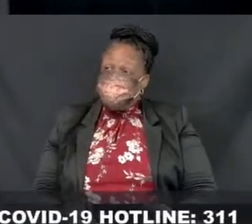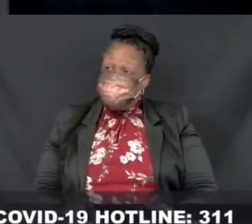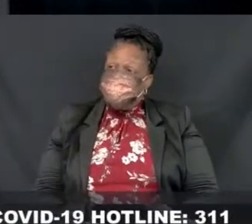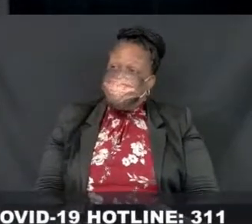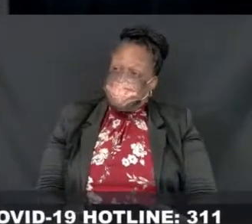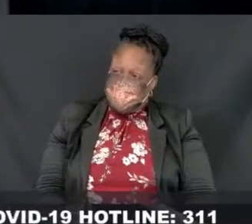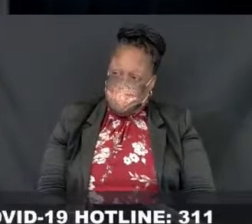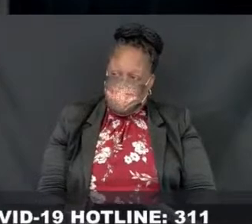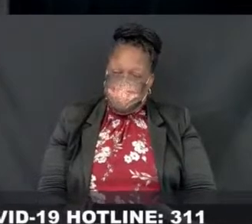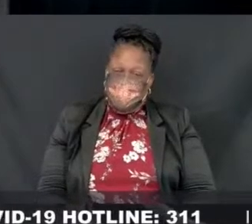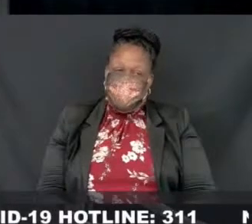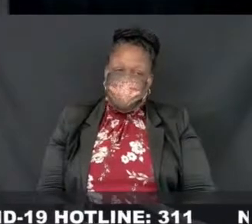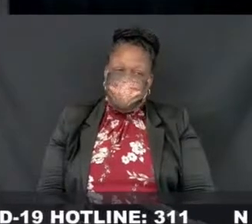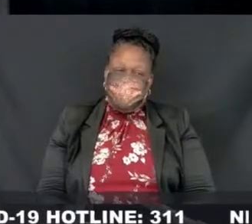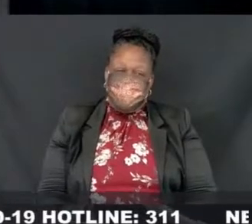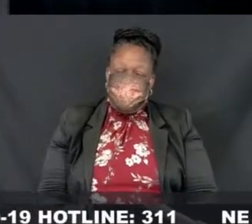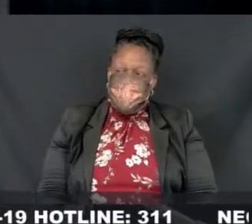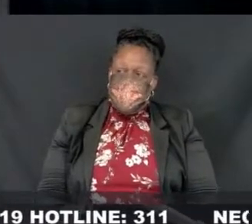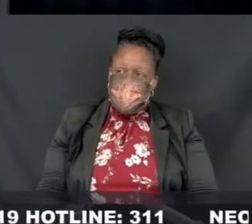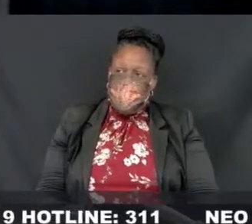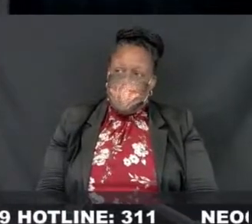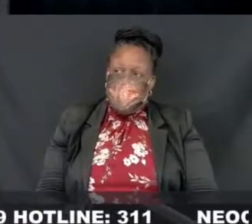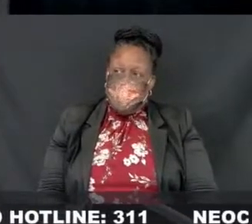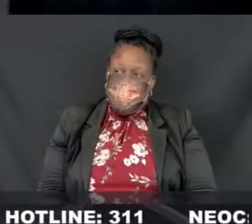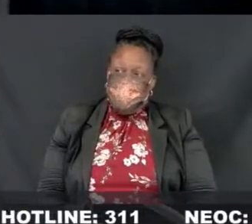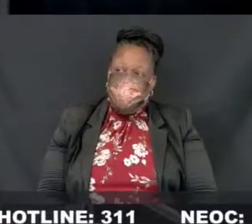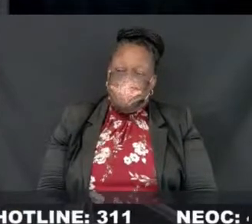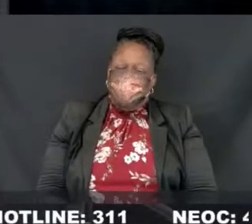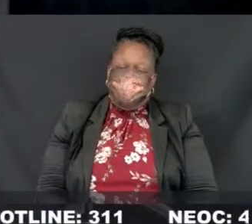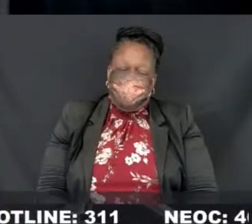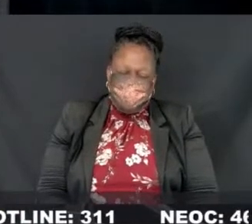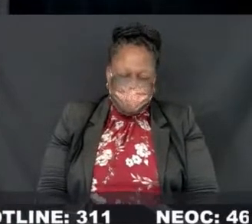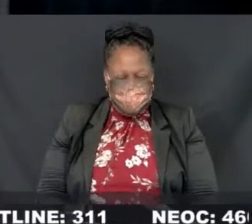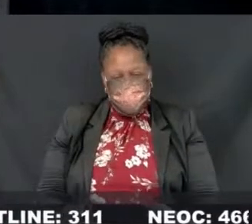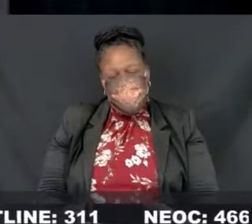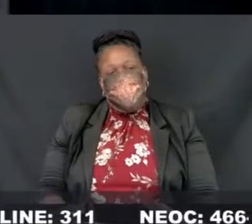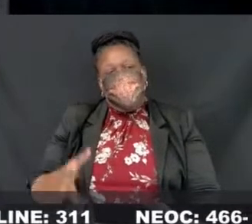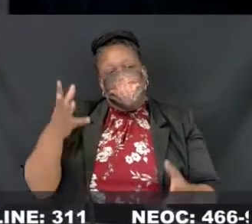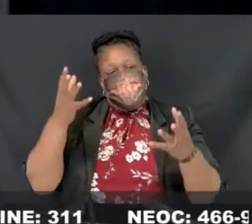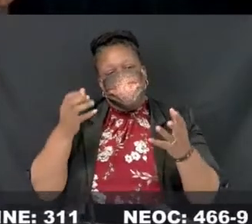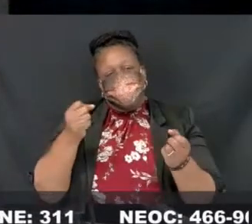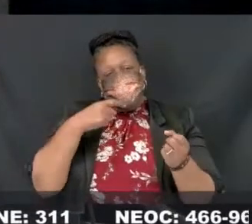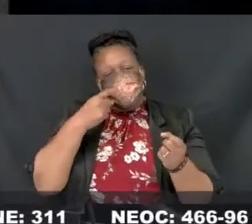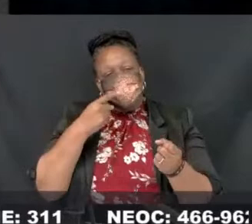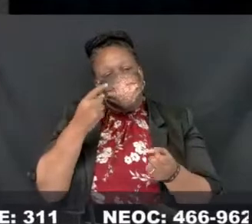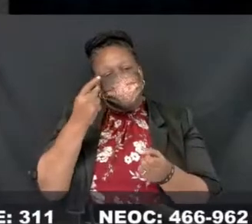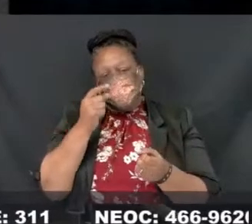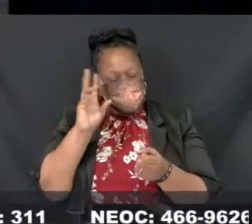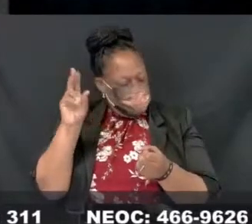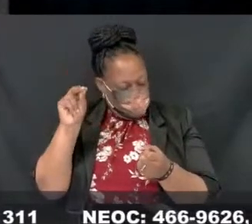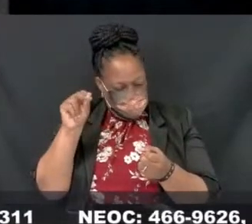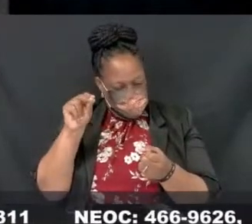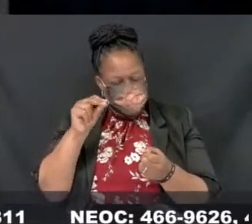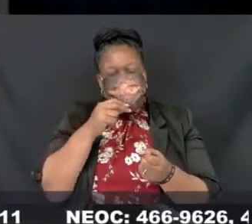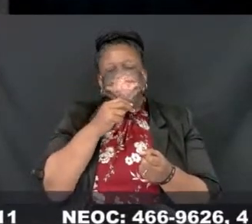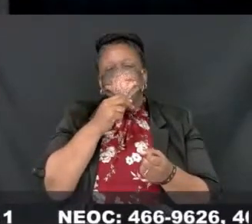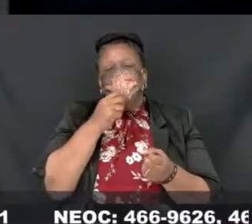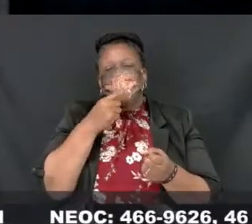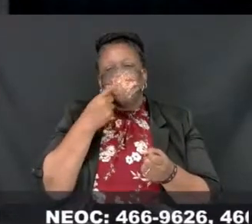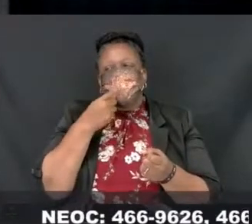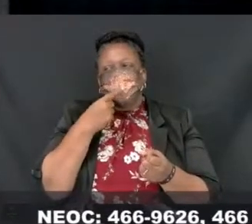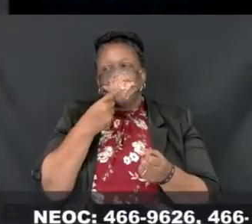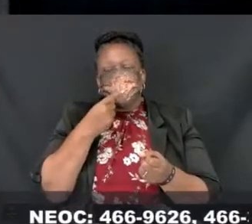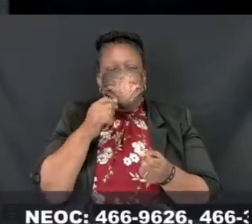was, you made everybody call, talk to the lady with the sign language, right? Well, you ain't saying it.